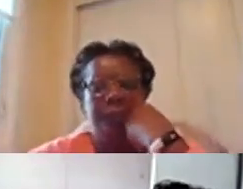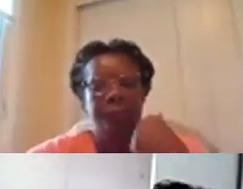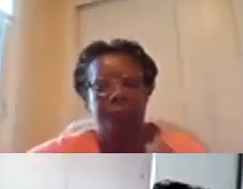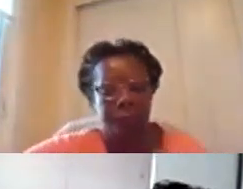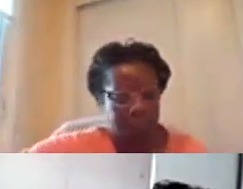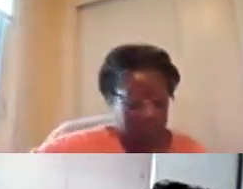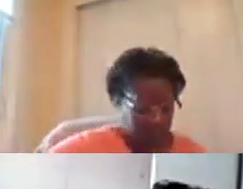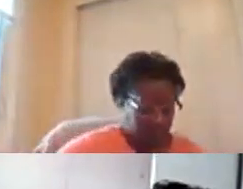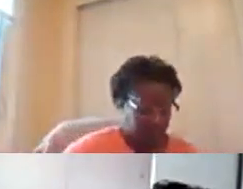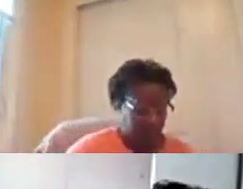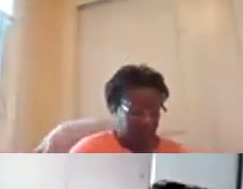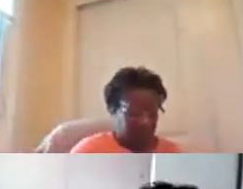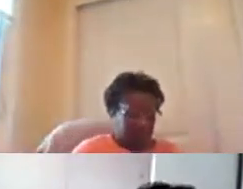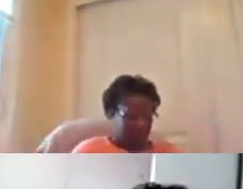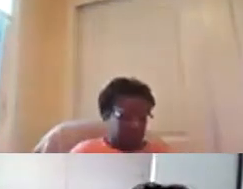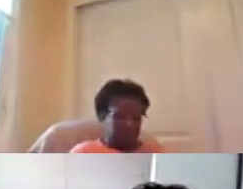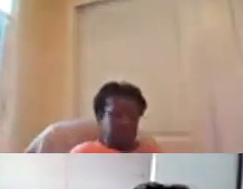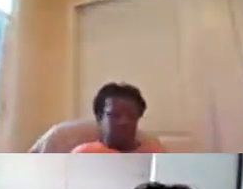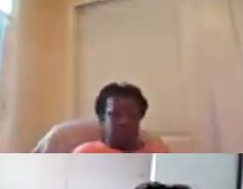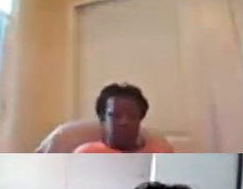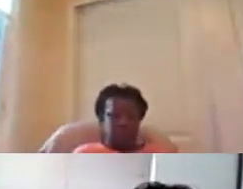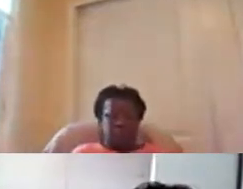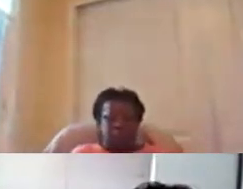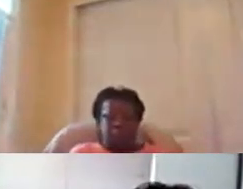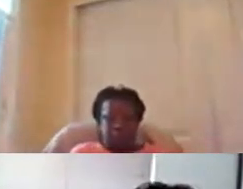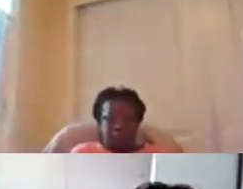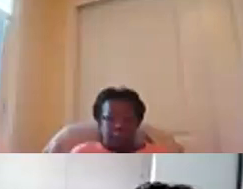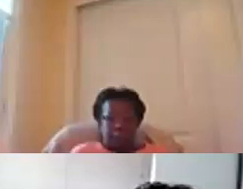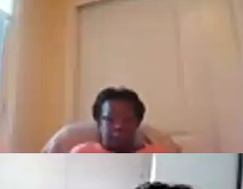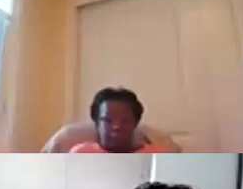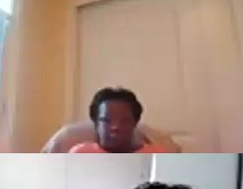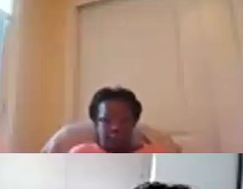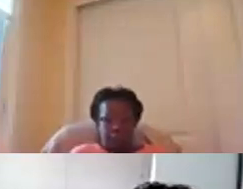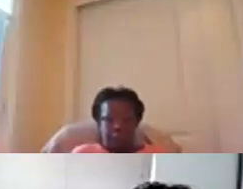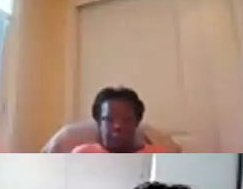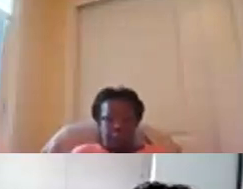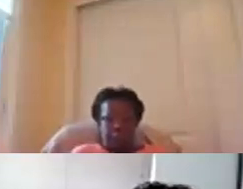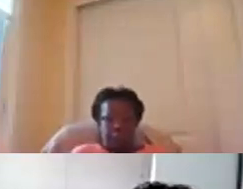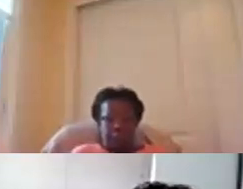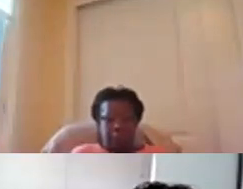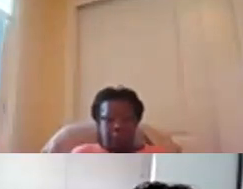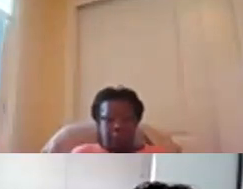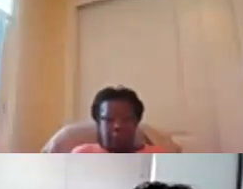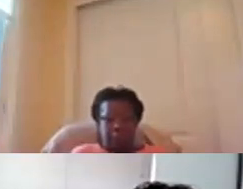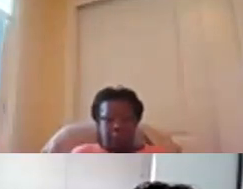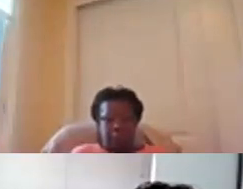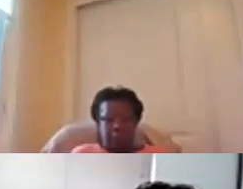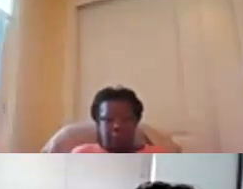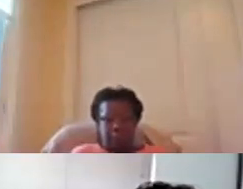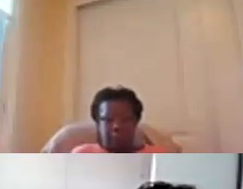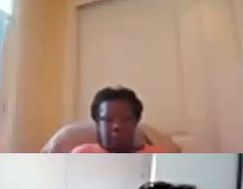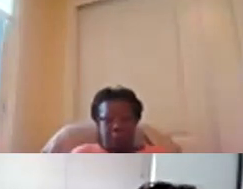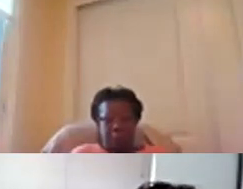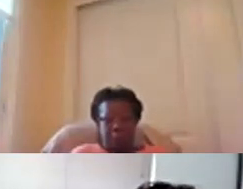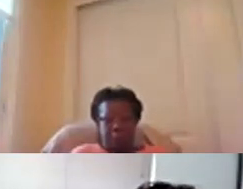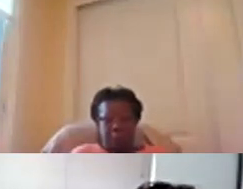Dan, how did we do this year? I think we did okay. I mean, obviously, there's a big response for the adult step